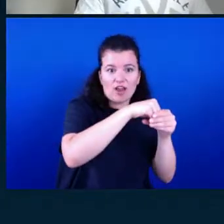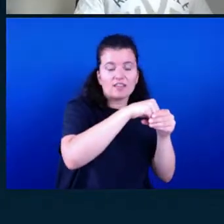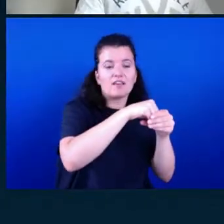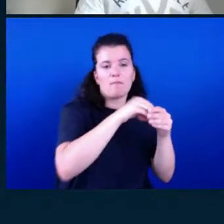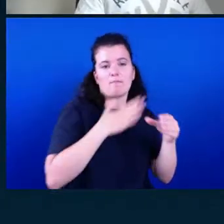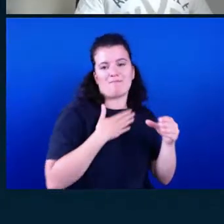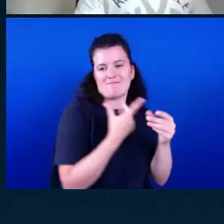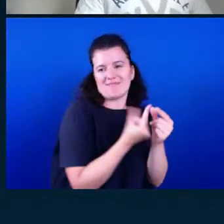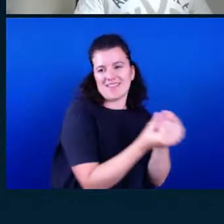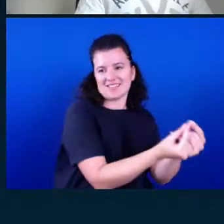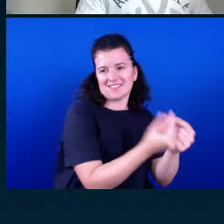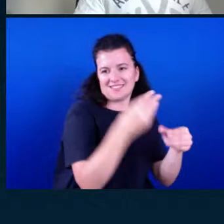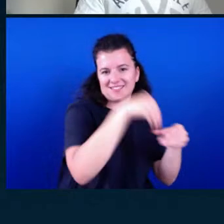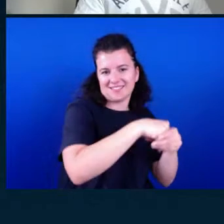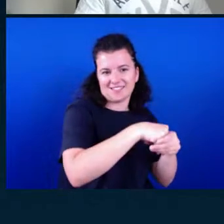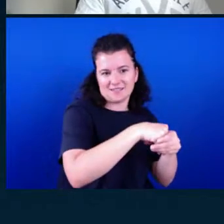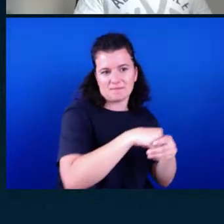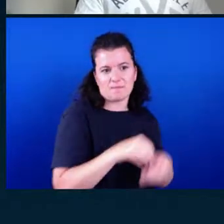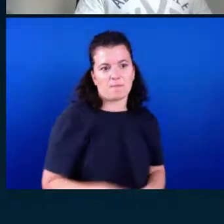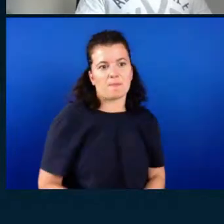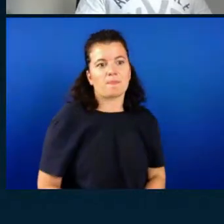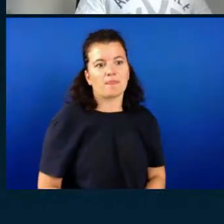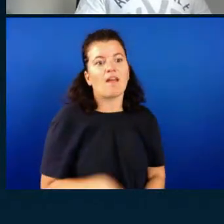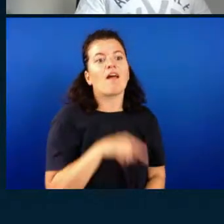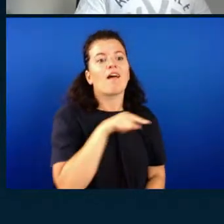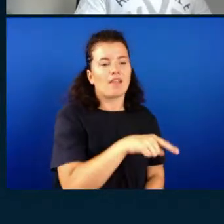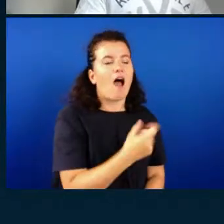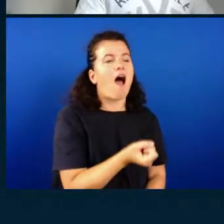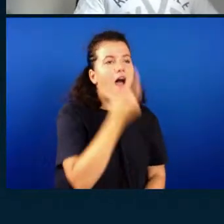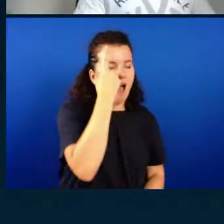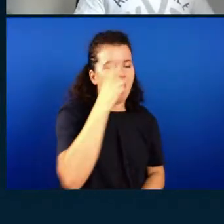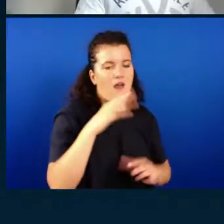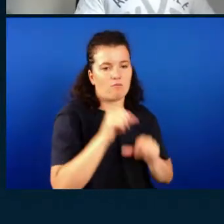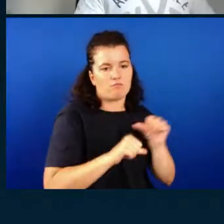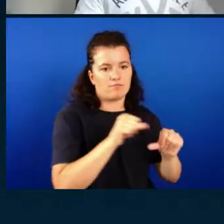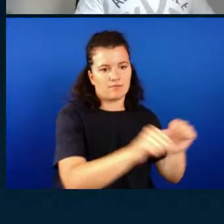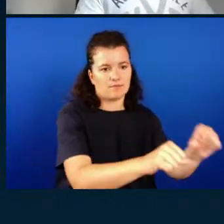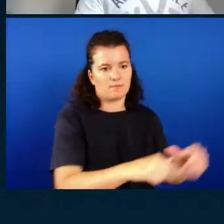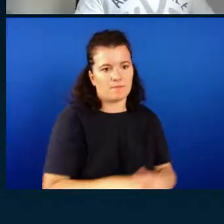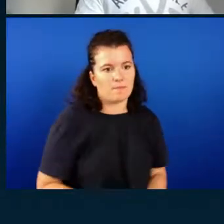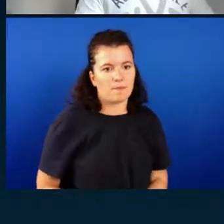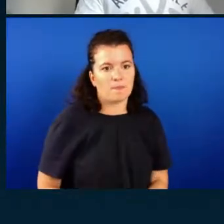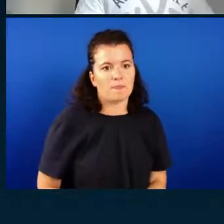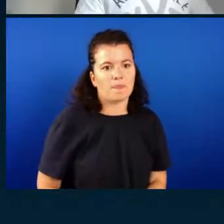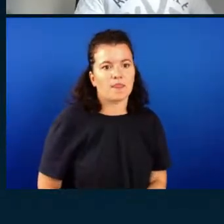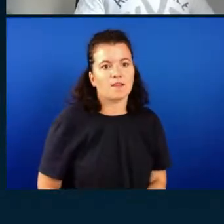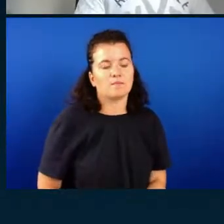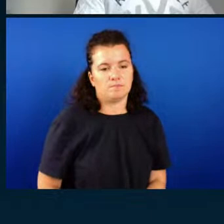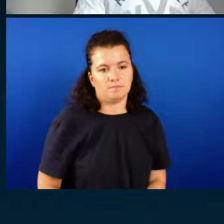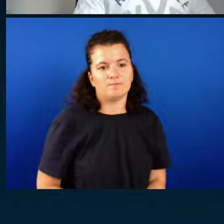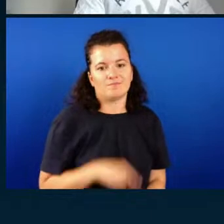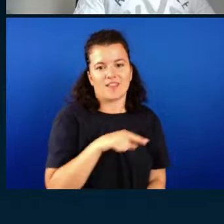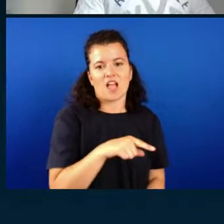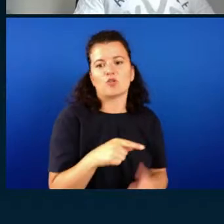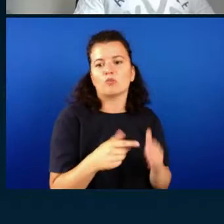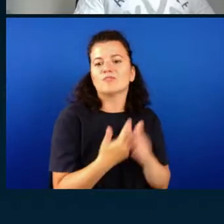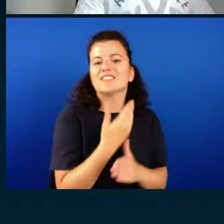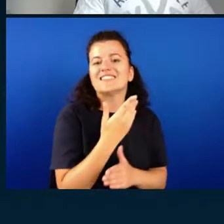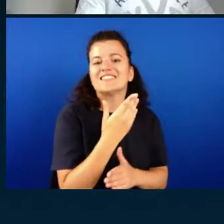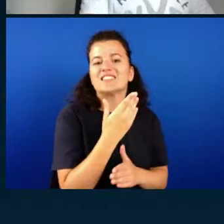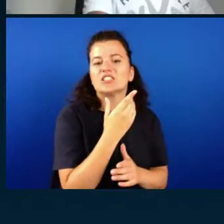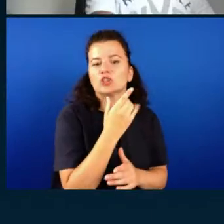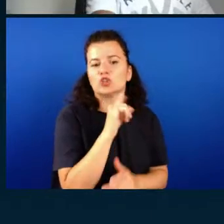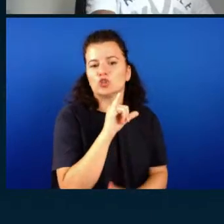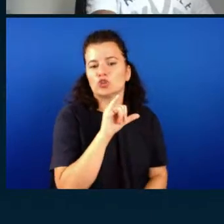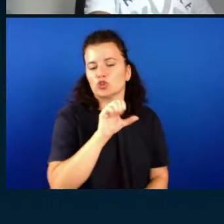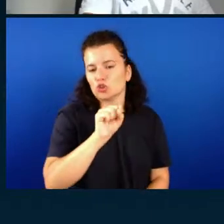task, where they will be understood and translated. So our new scripts are going to use this. And let's switch back